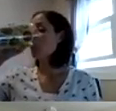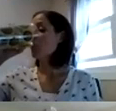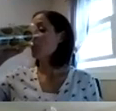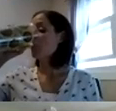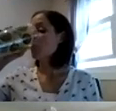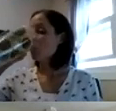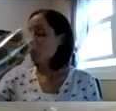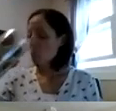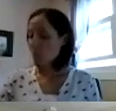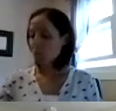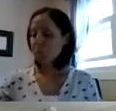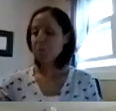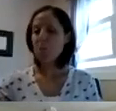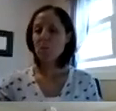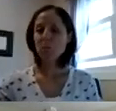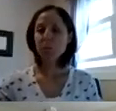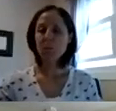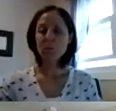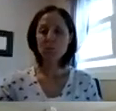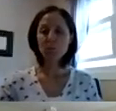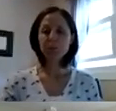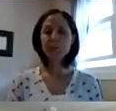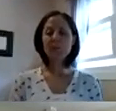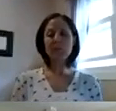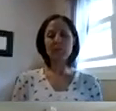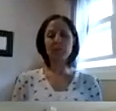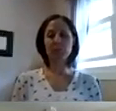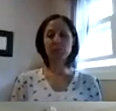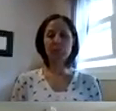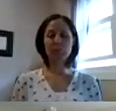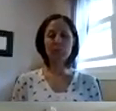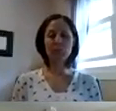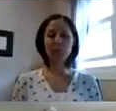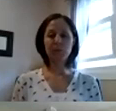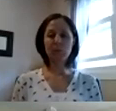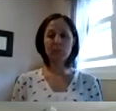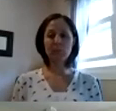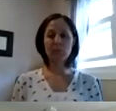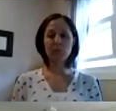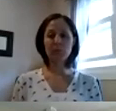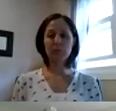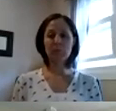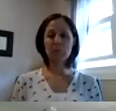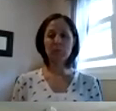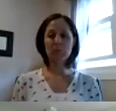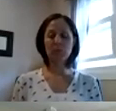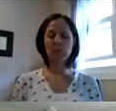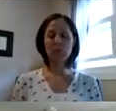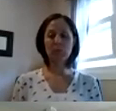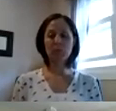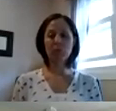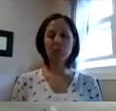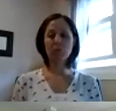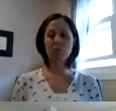and accommodation costs because an organization was working with an artist outside of their own community, then the organization would